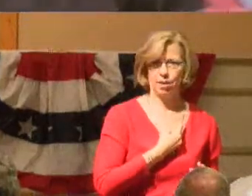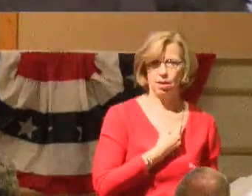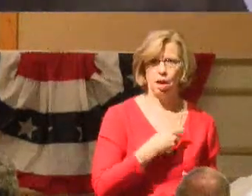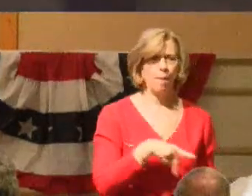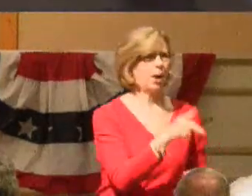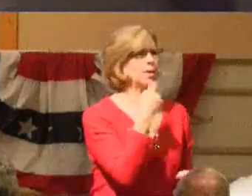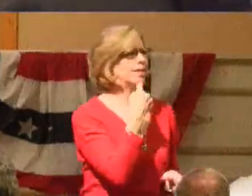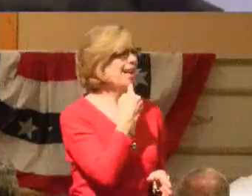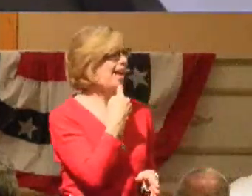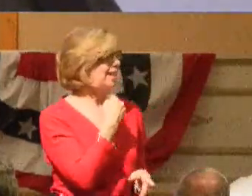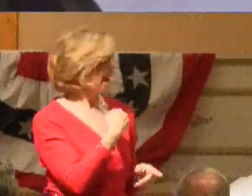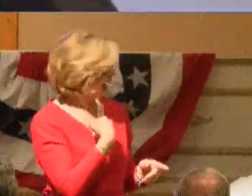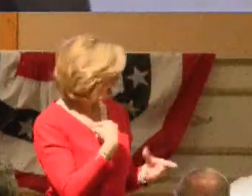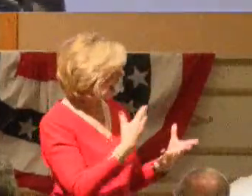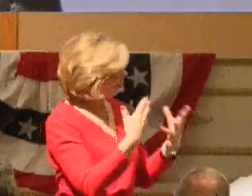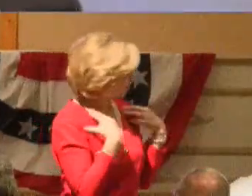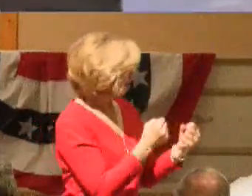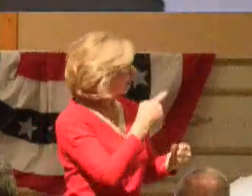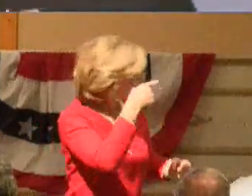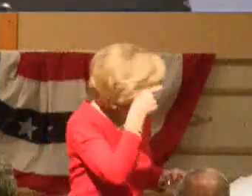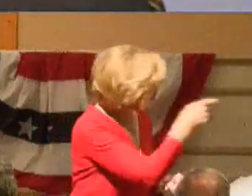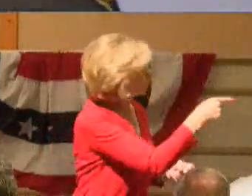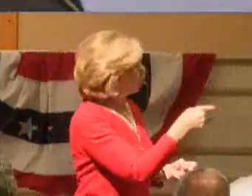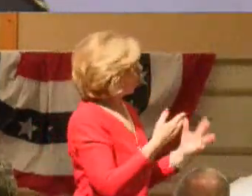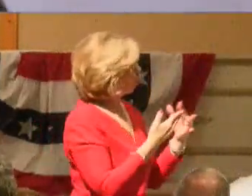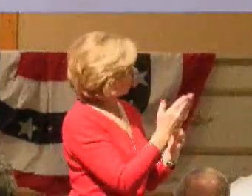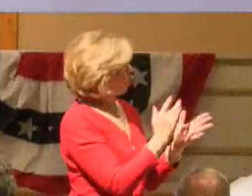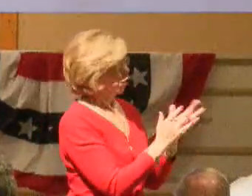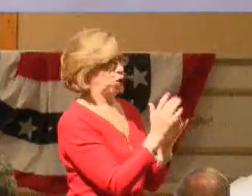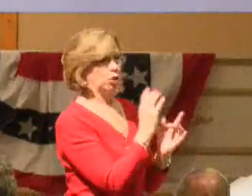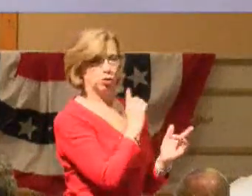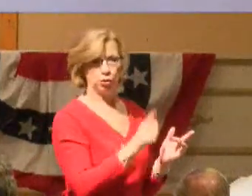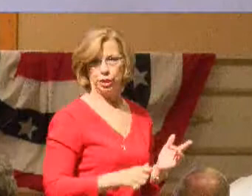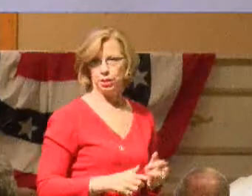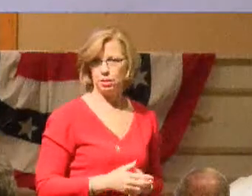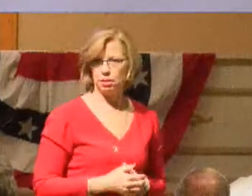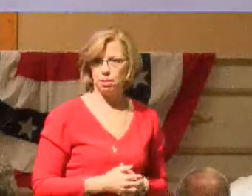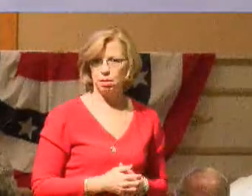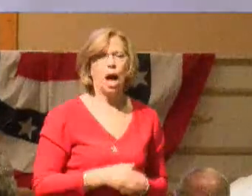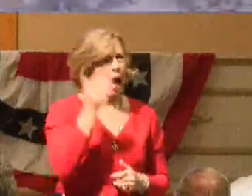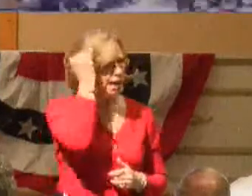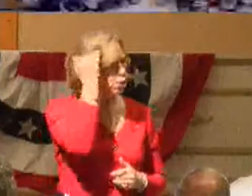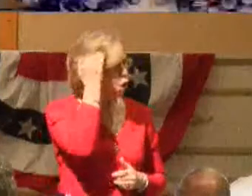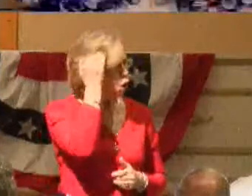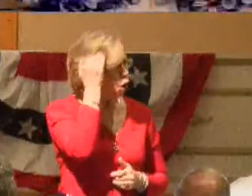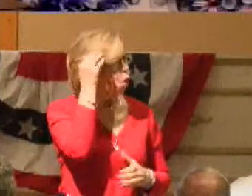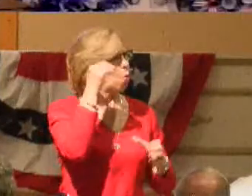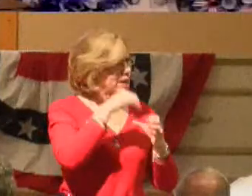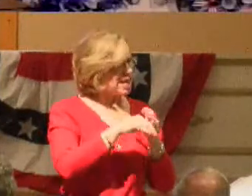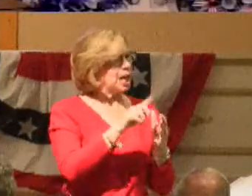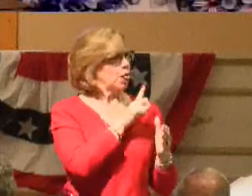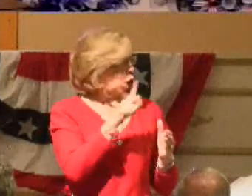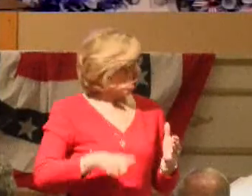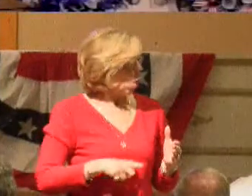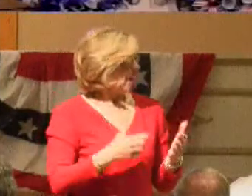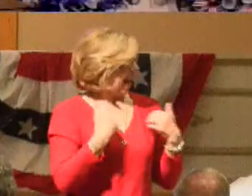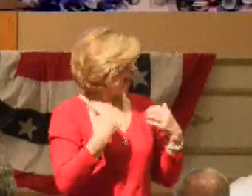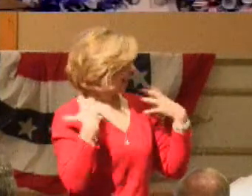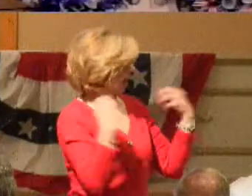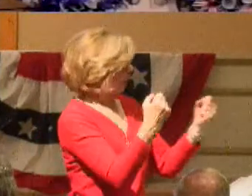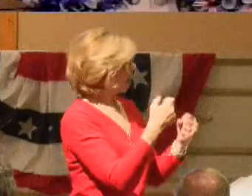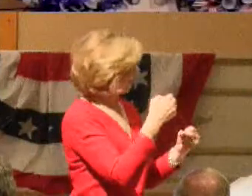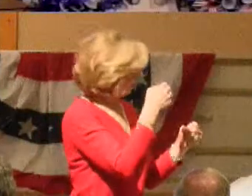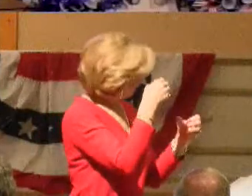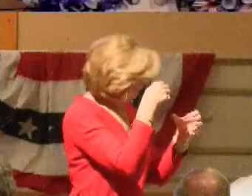I have confidence in you. Then he says, through the Lord. I know that in the Lord, I can have confidence in you because everything is